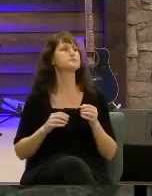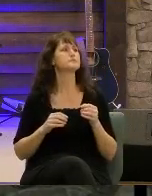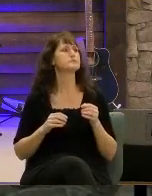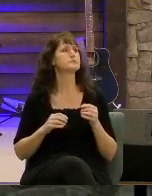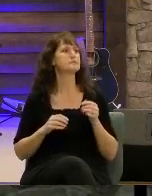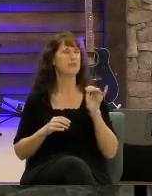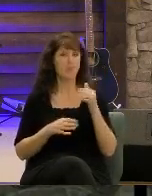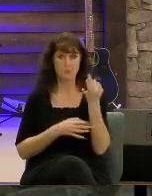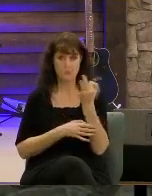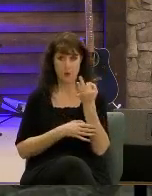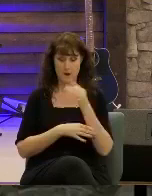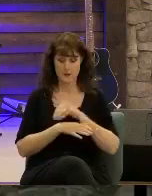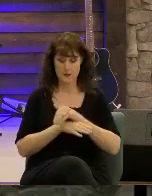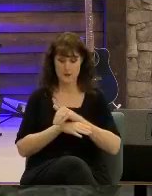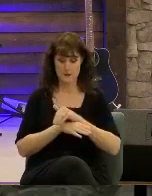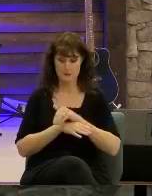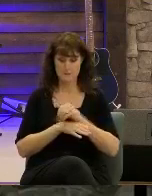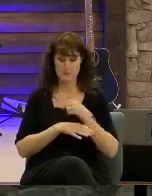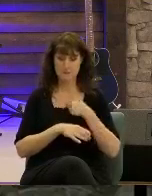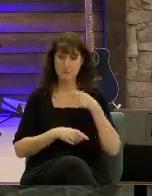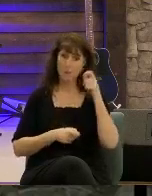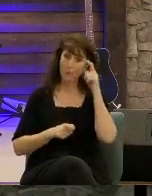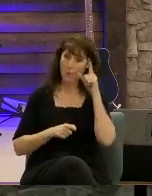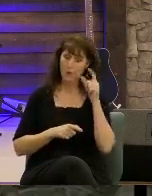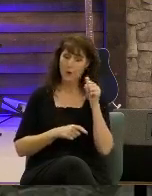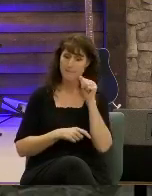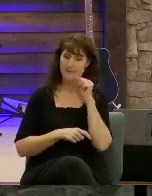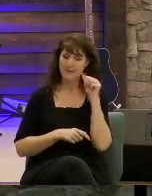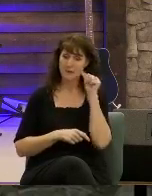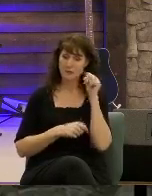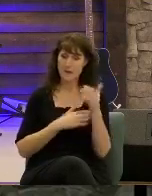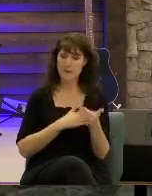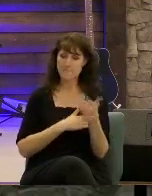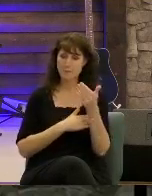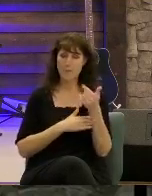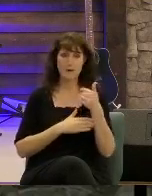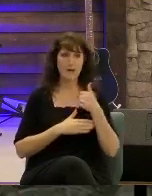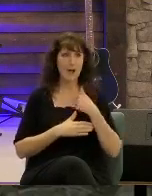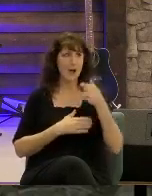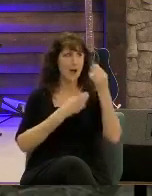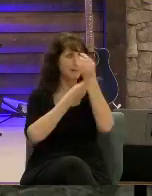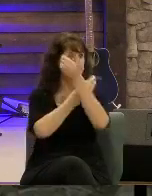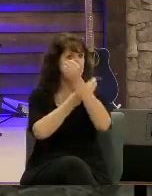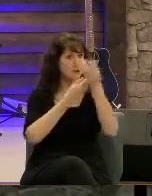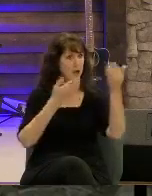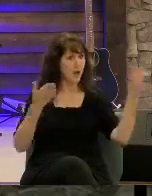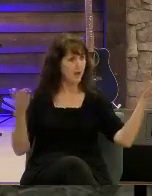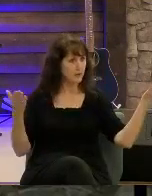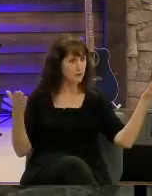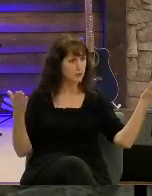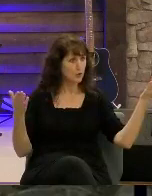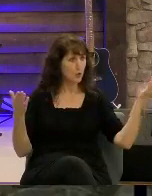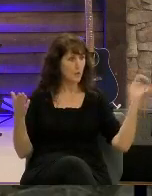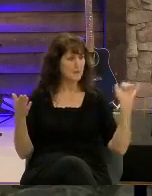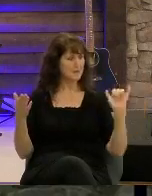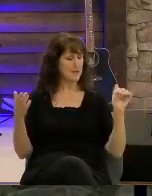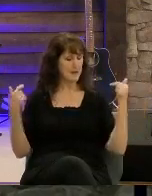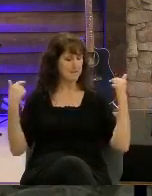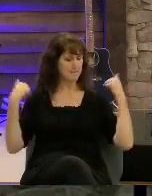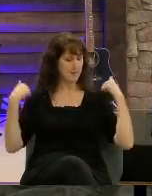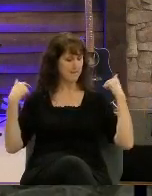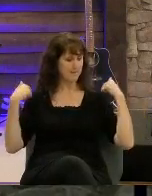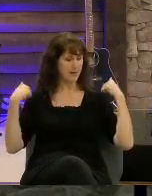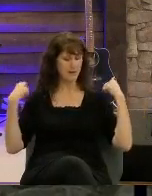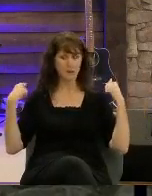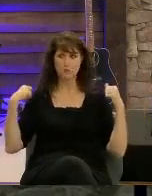that was Friday night. Well, I woke up yesterday morning, and I'm just telling you that it's like my back and shoulders have not